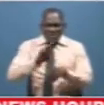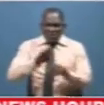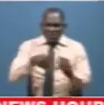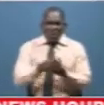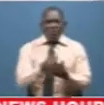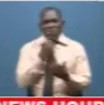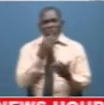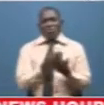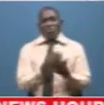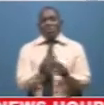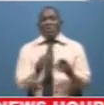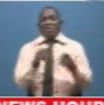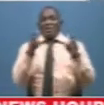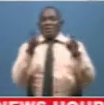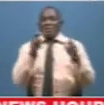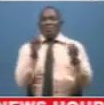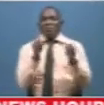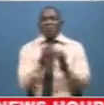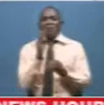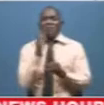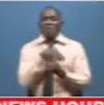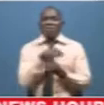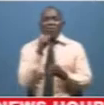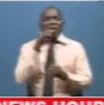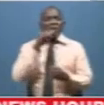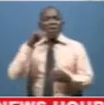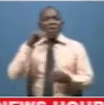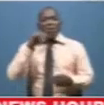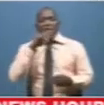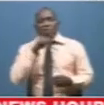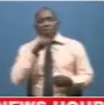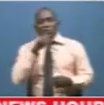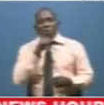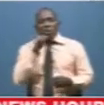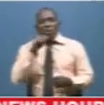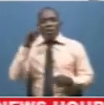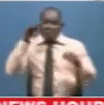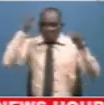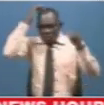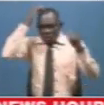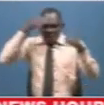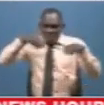The situation is worrying, seeing elderly women carrying their wares on the hot sand to sell.